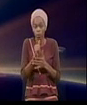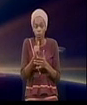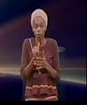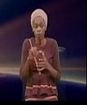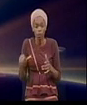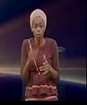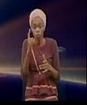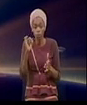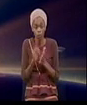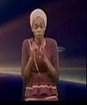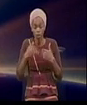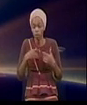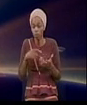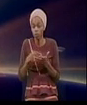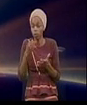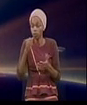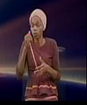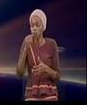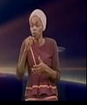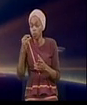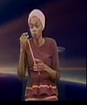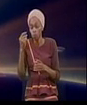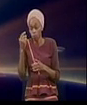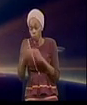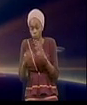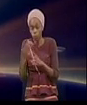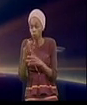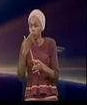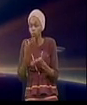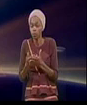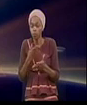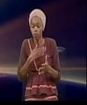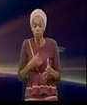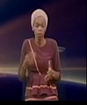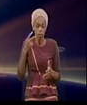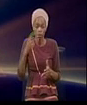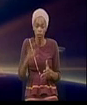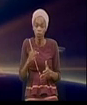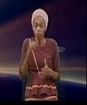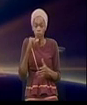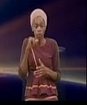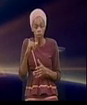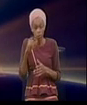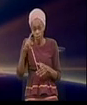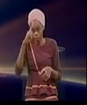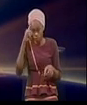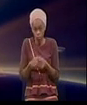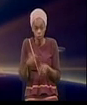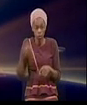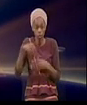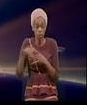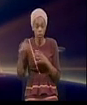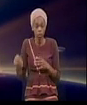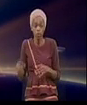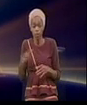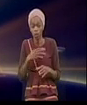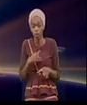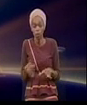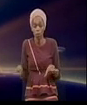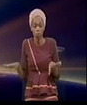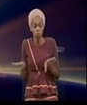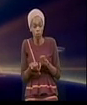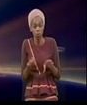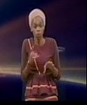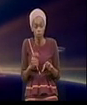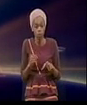good, and seeth his brother have need, and shutteth up his bowels of compassion from him, how dwelleth the love of God in